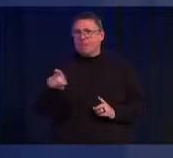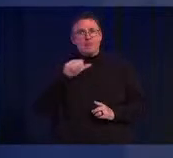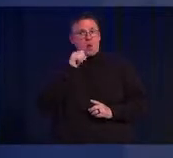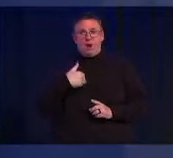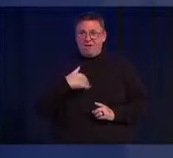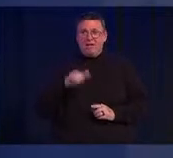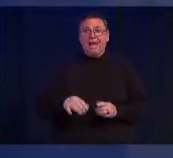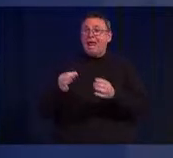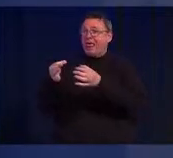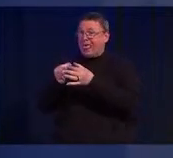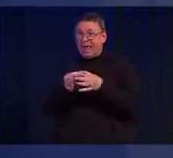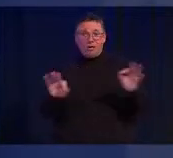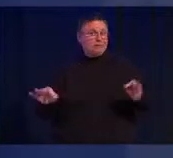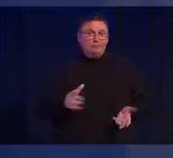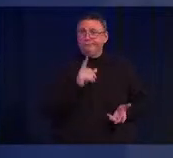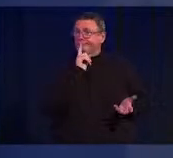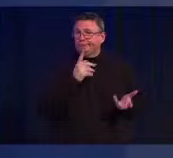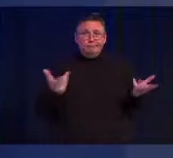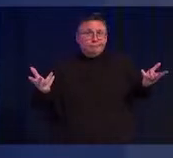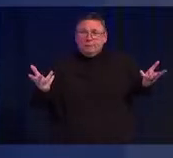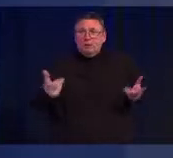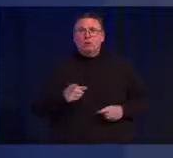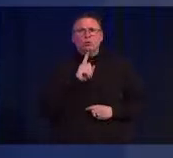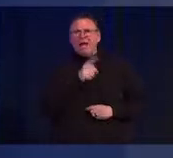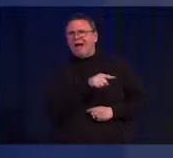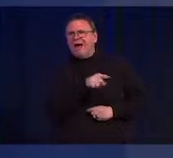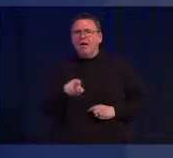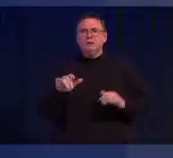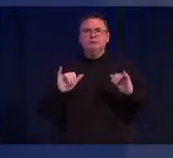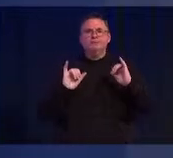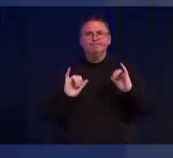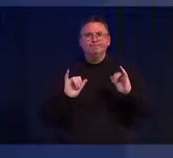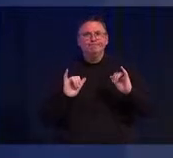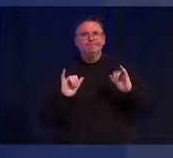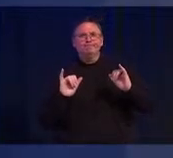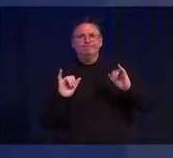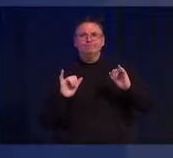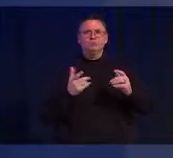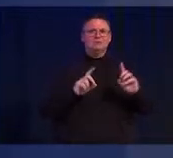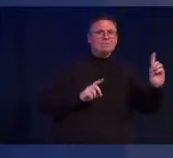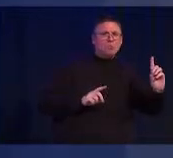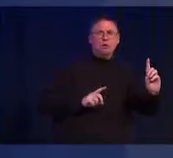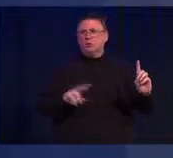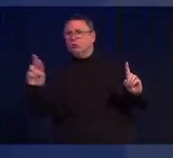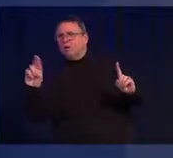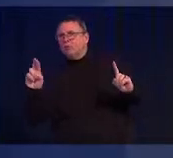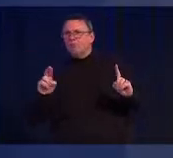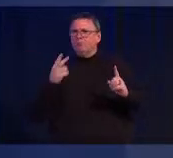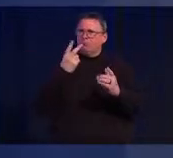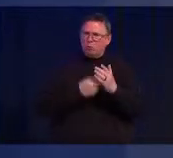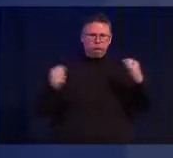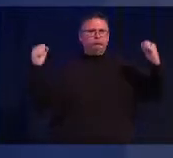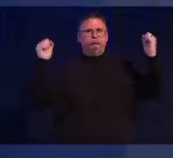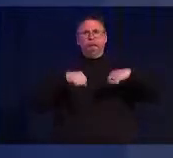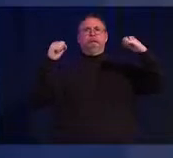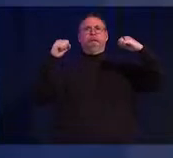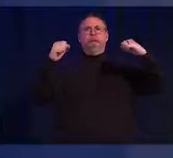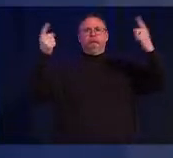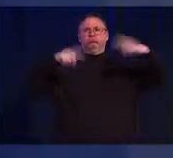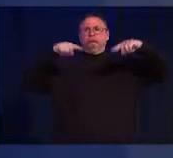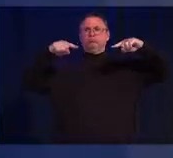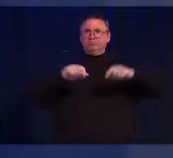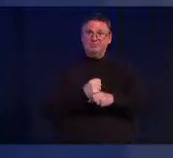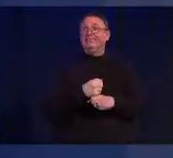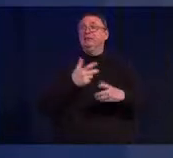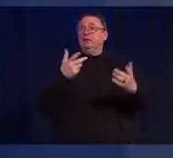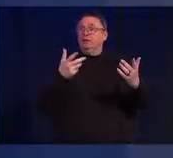which my opponents did not. It was well received because it has bipartisan from great senators who are Republican and Democrat, and it's